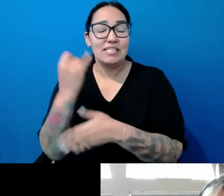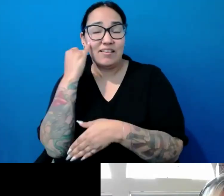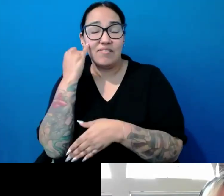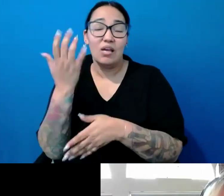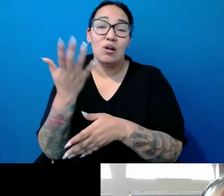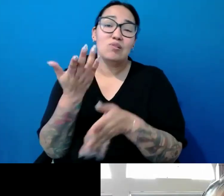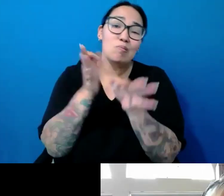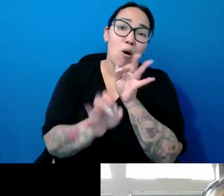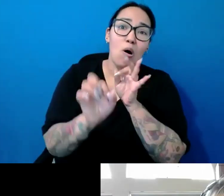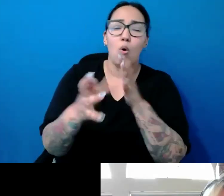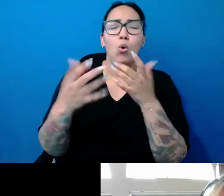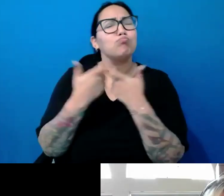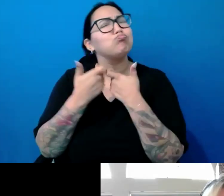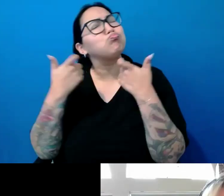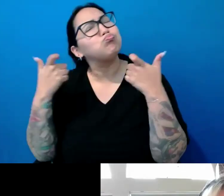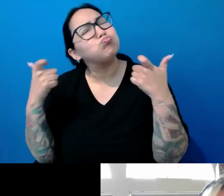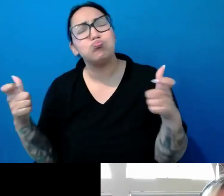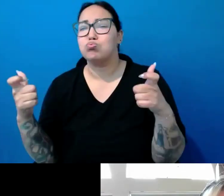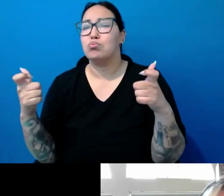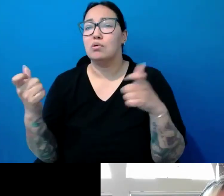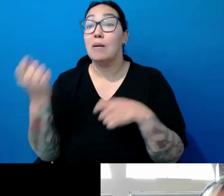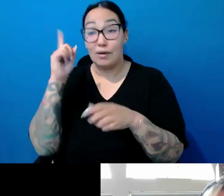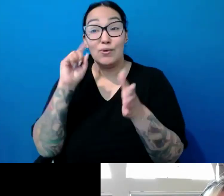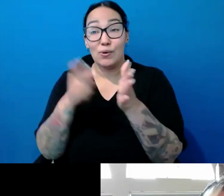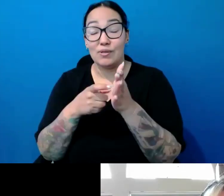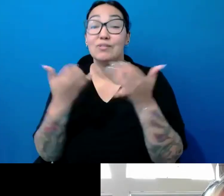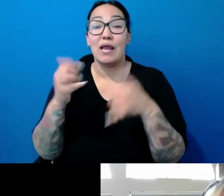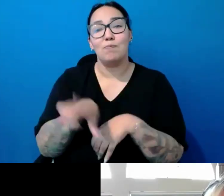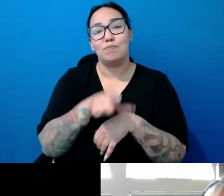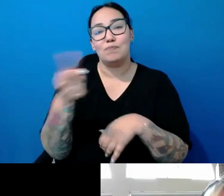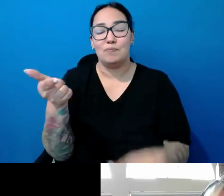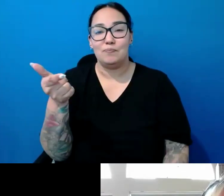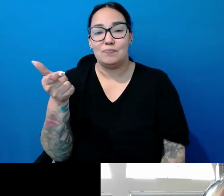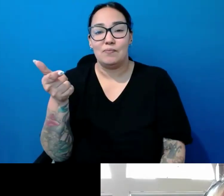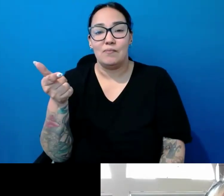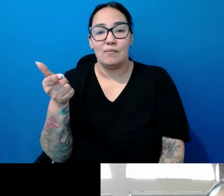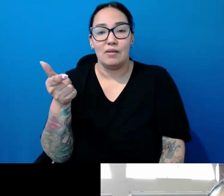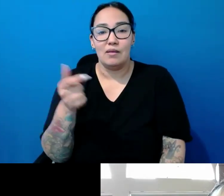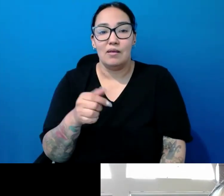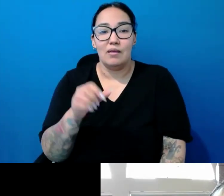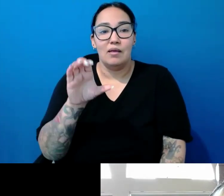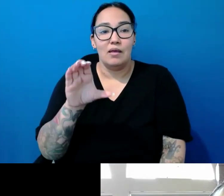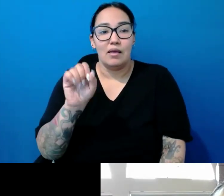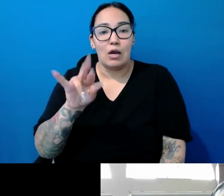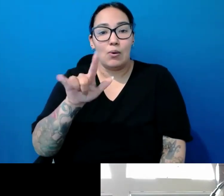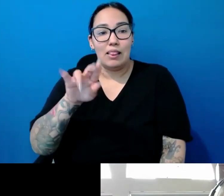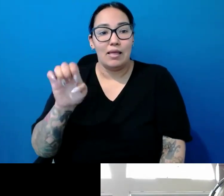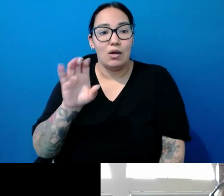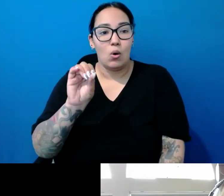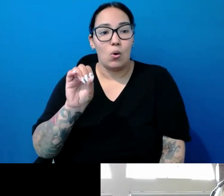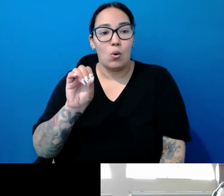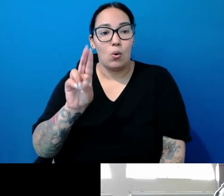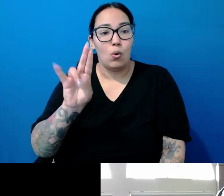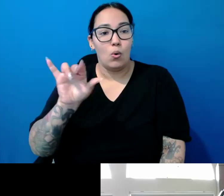small or very big, and to notice them. I'm going to turn it over now to Carolyn Oyuga,